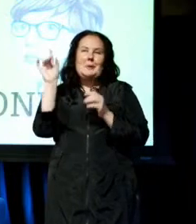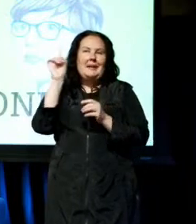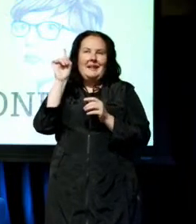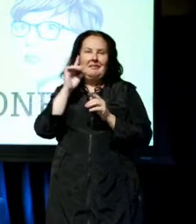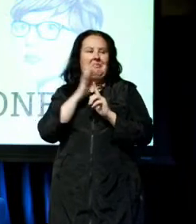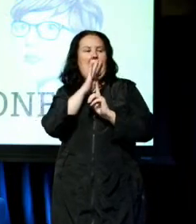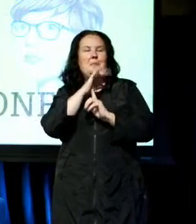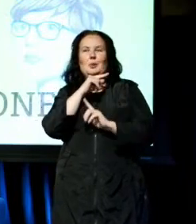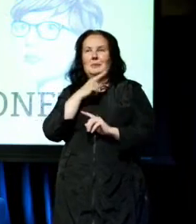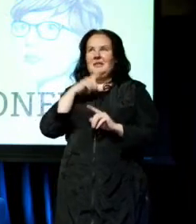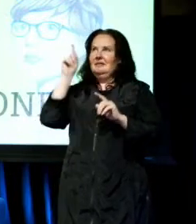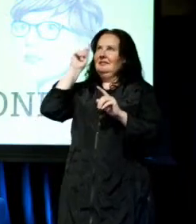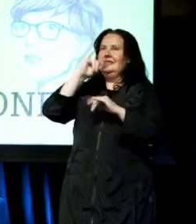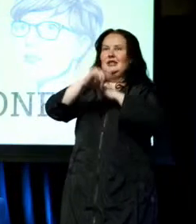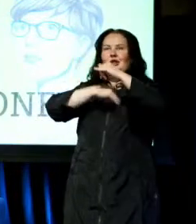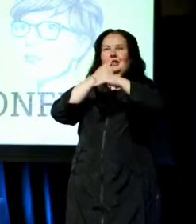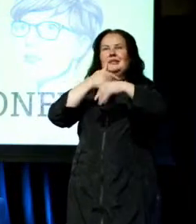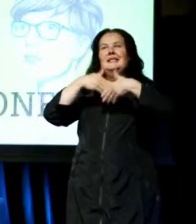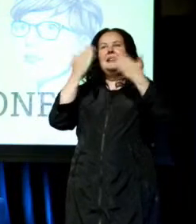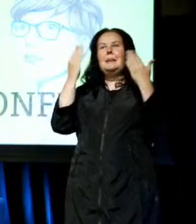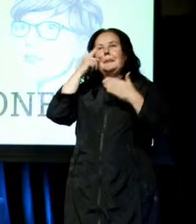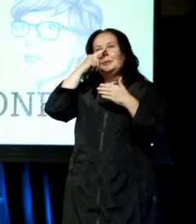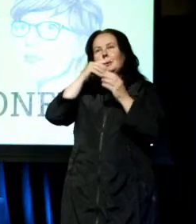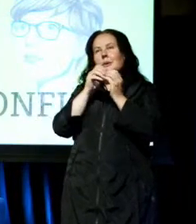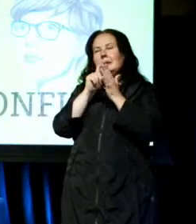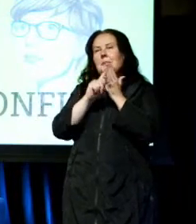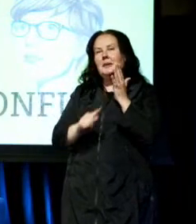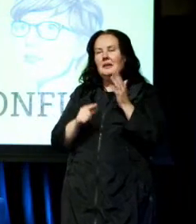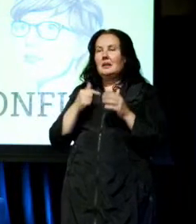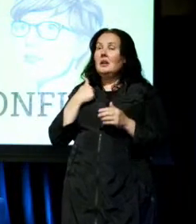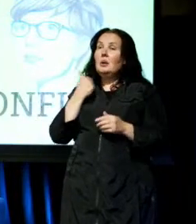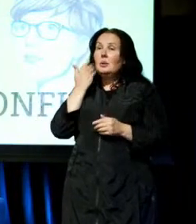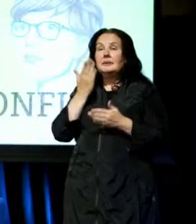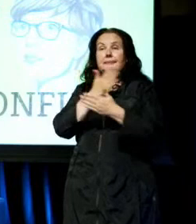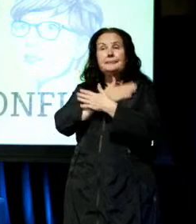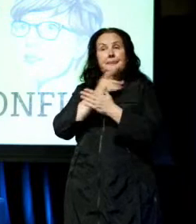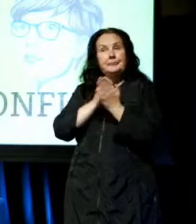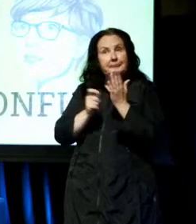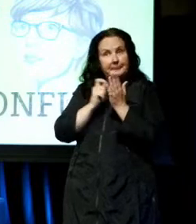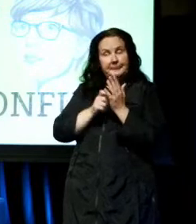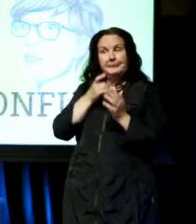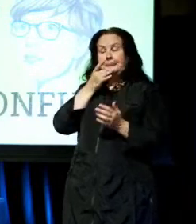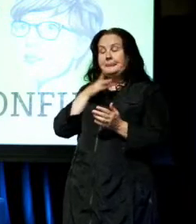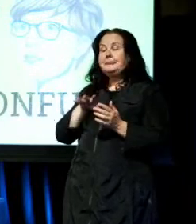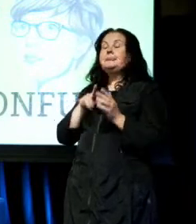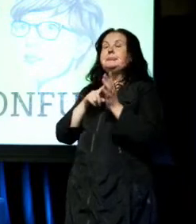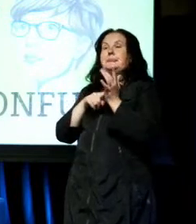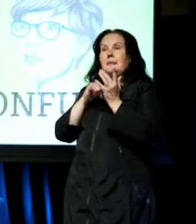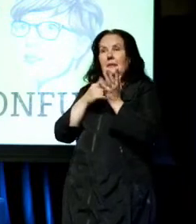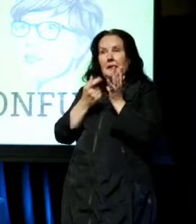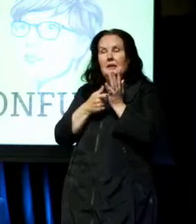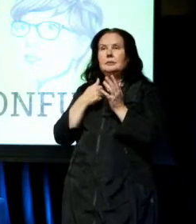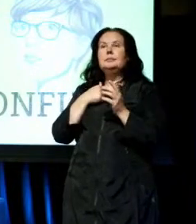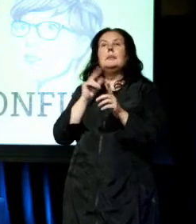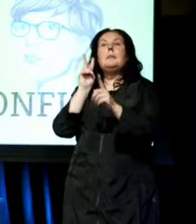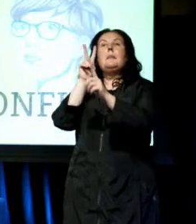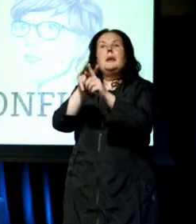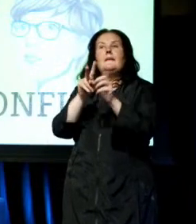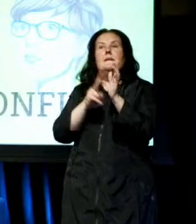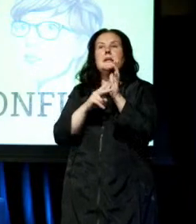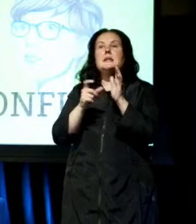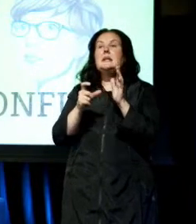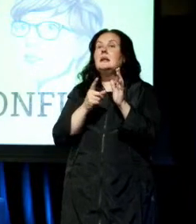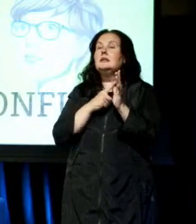But no, I like, yeah, I got, I always loved writing as a kid, and then I applied to do screenwriting at VCA, and then in